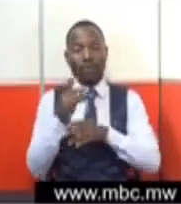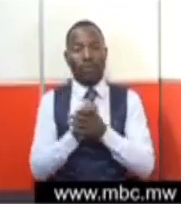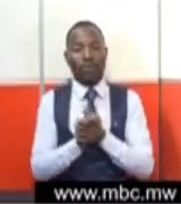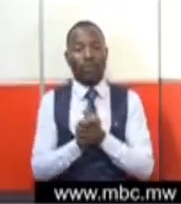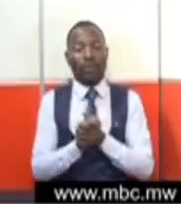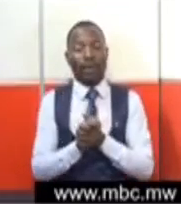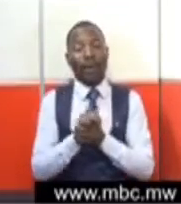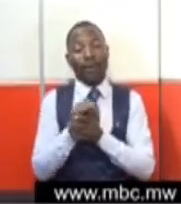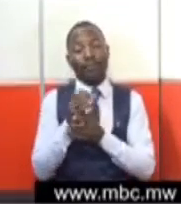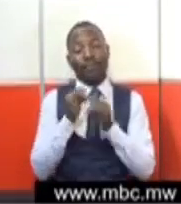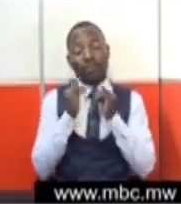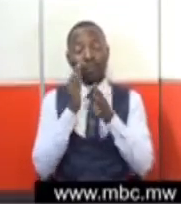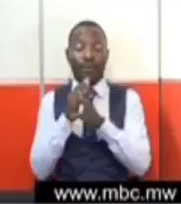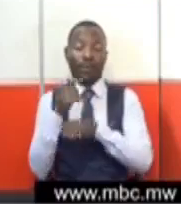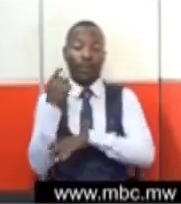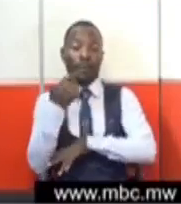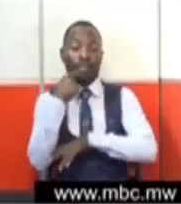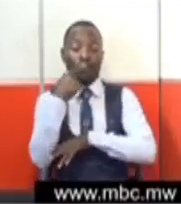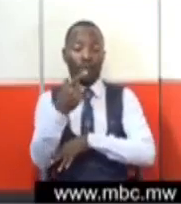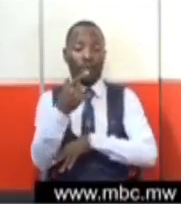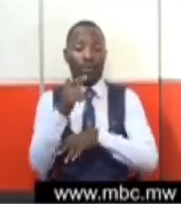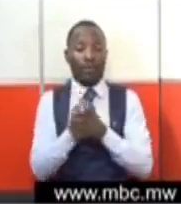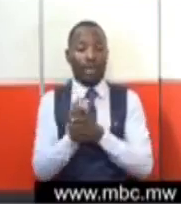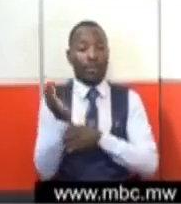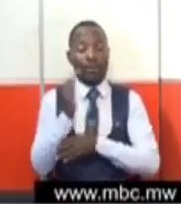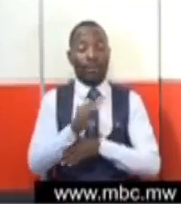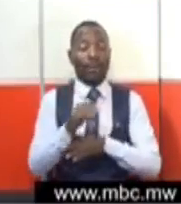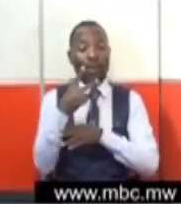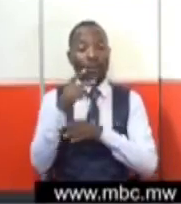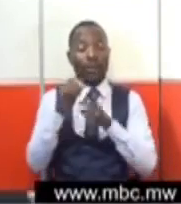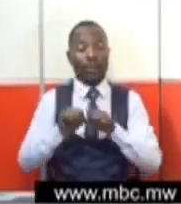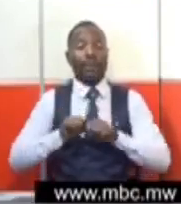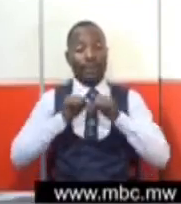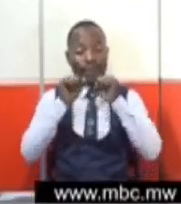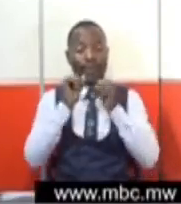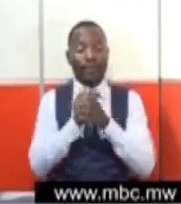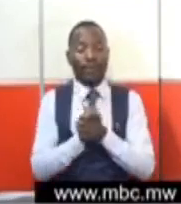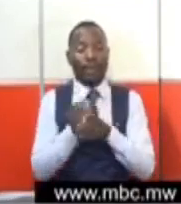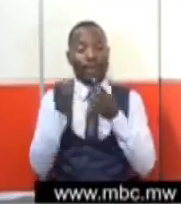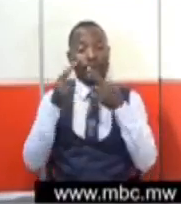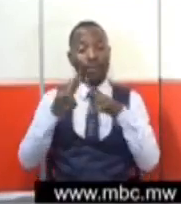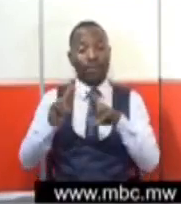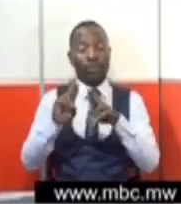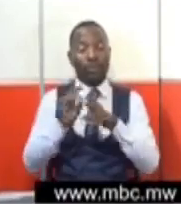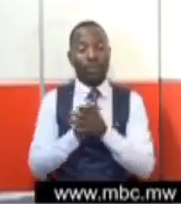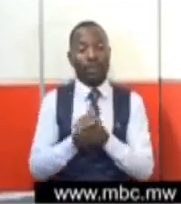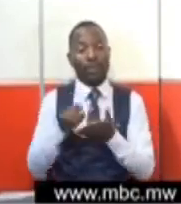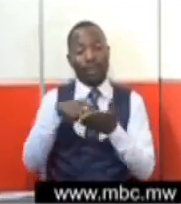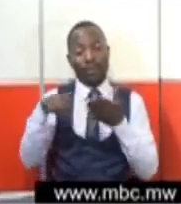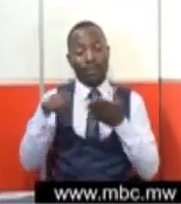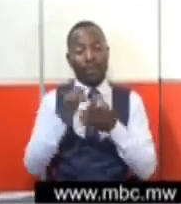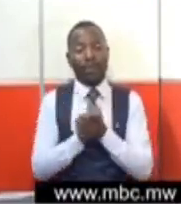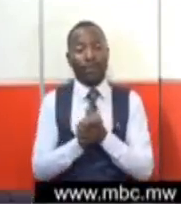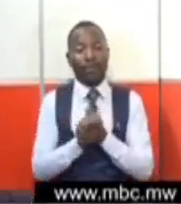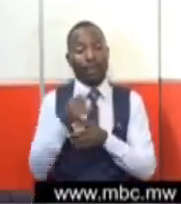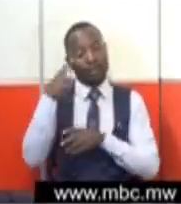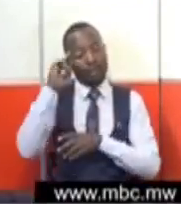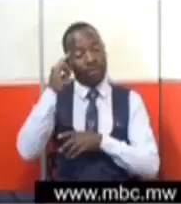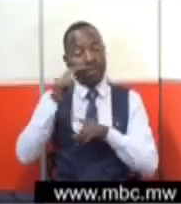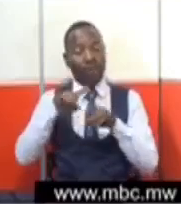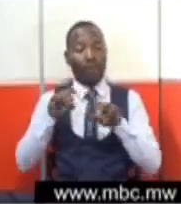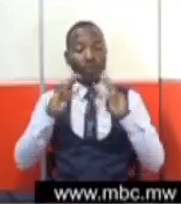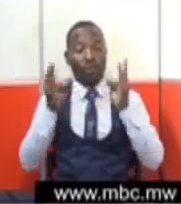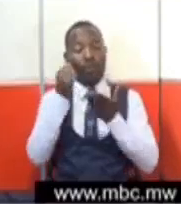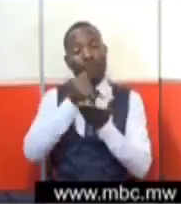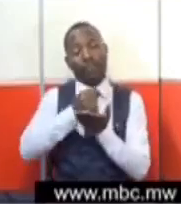structural development issues in Malawi, and it comes out twice in a year. The report, which has been compiled by economic experts from the